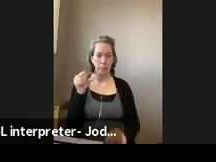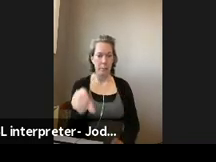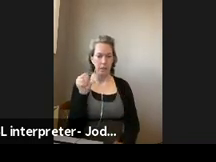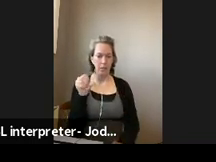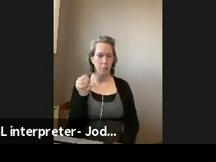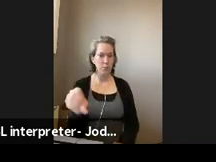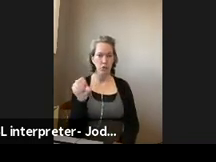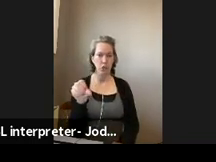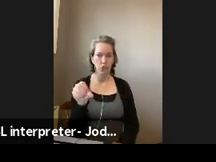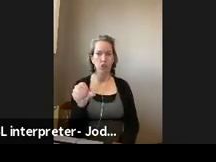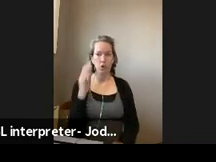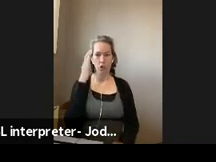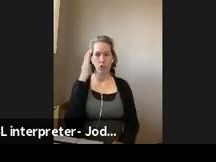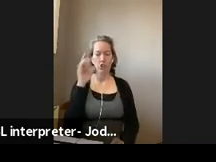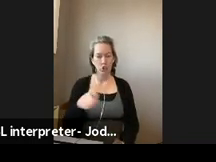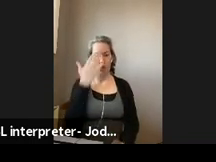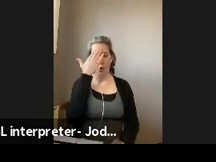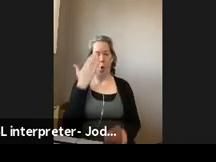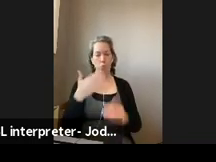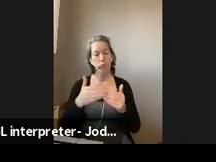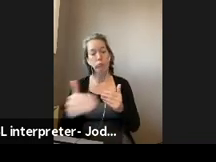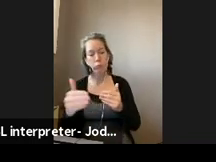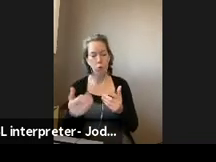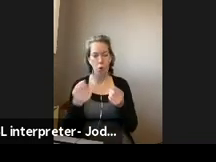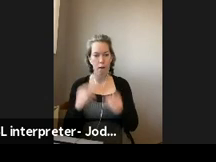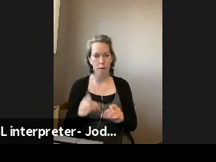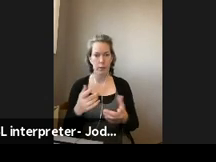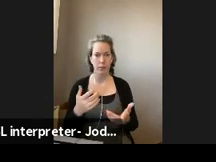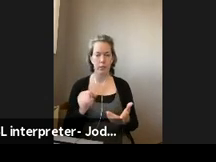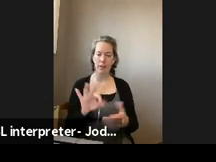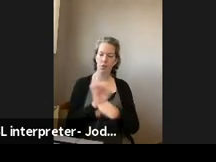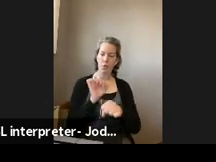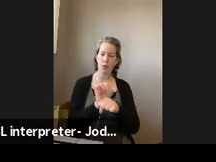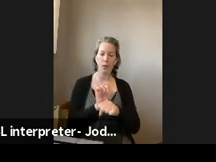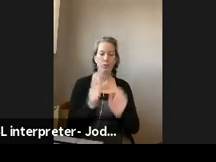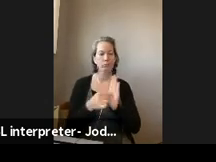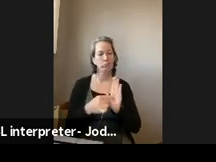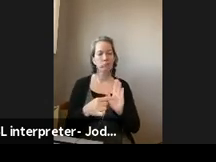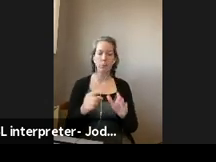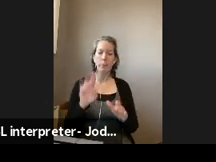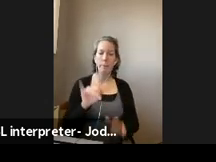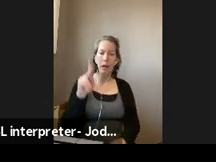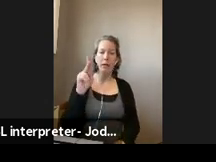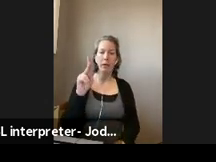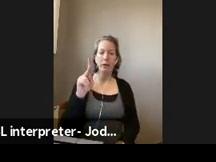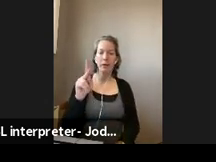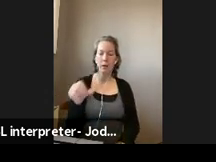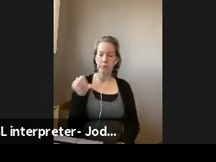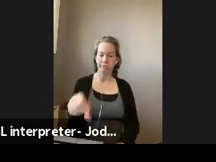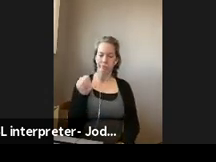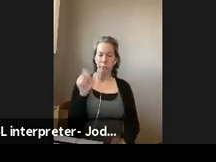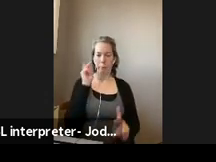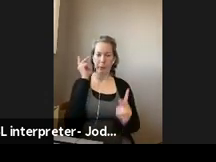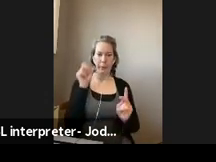management. If you're working anywhere fancy like a bank, it goes probably straight to some fancy security people. But knowing